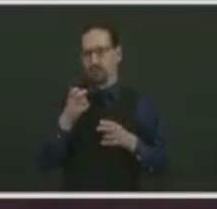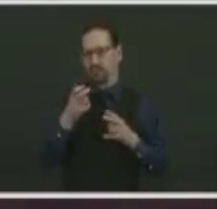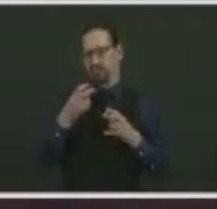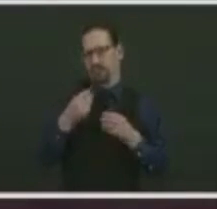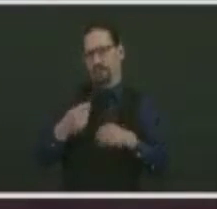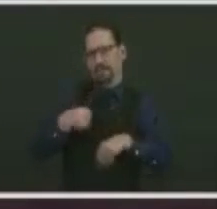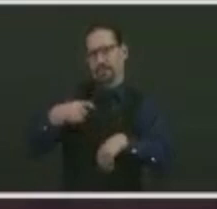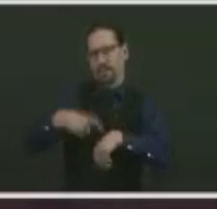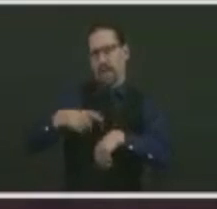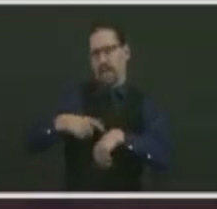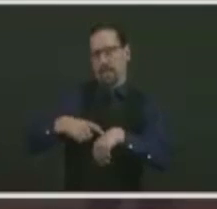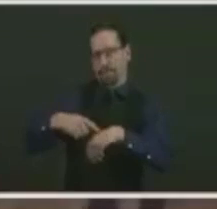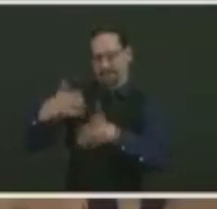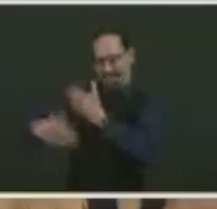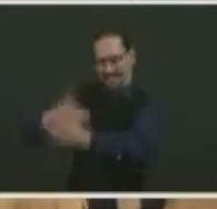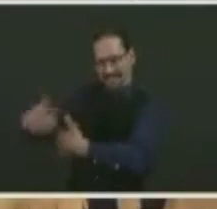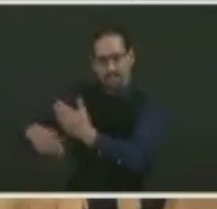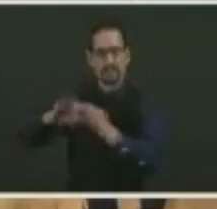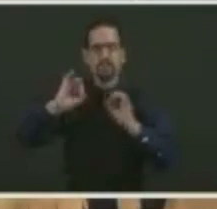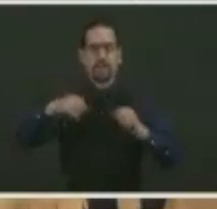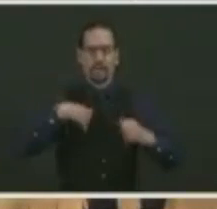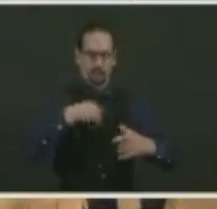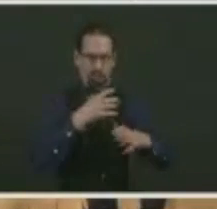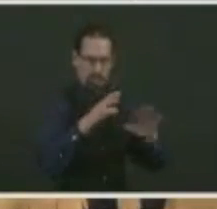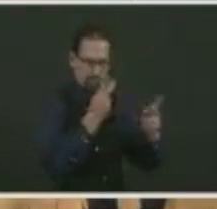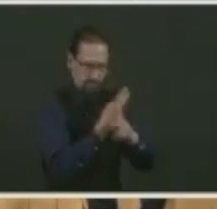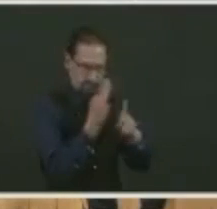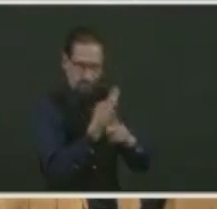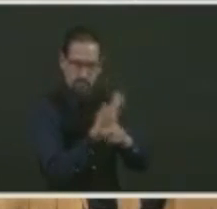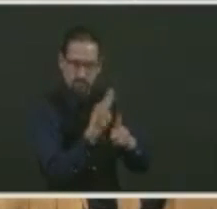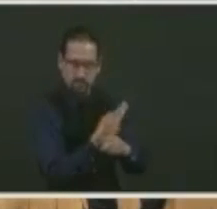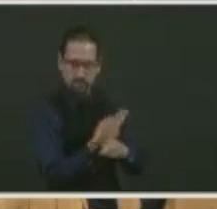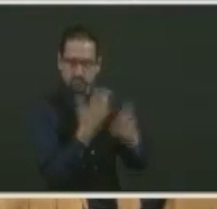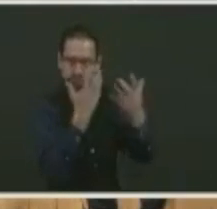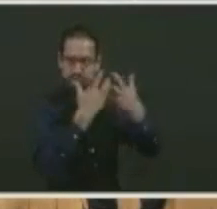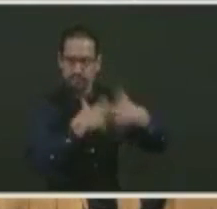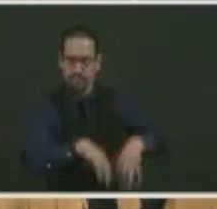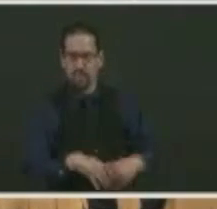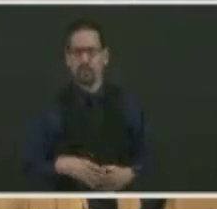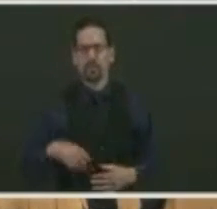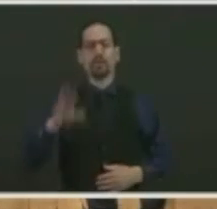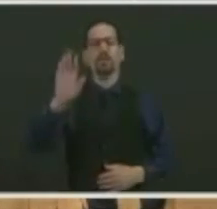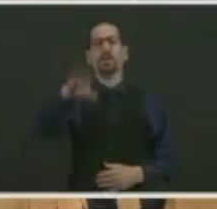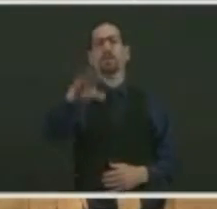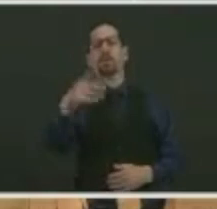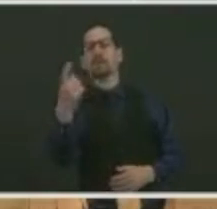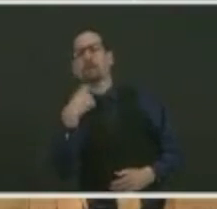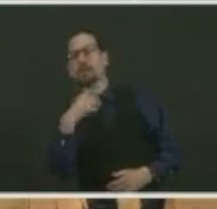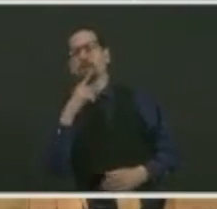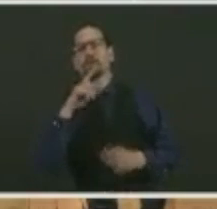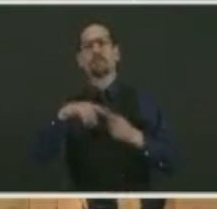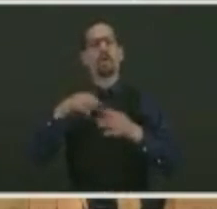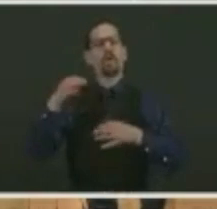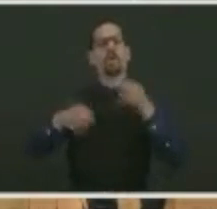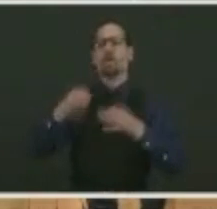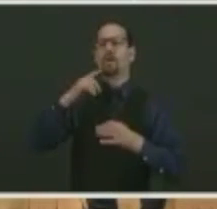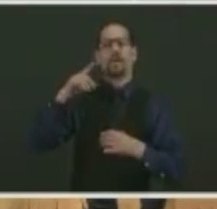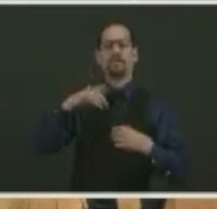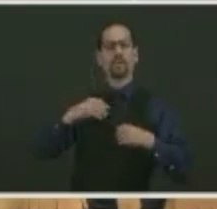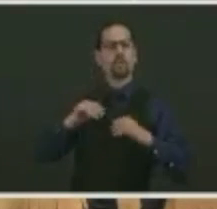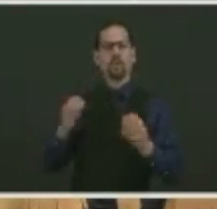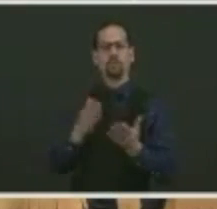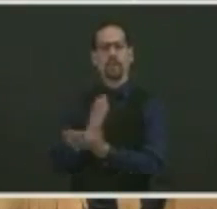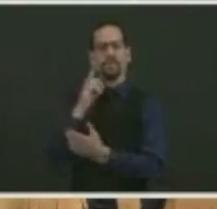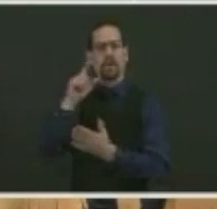solution. Mediated solutions. Right now in the district court, there's no right to a lawyer for tenants. Yeah. So would